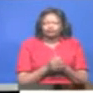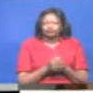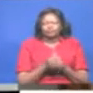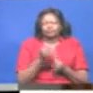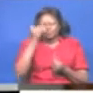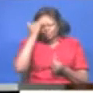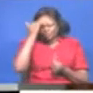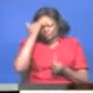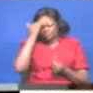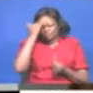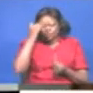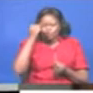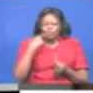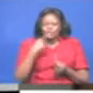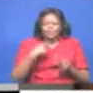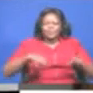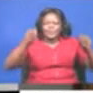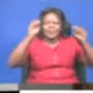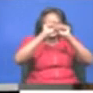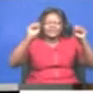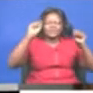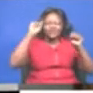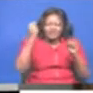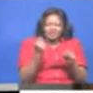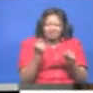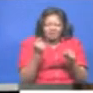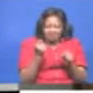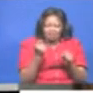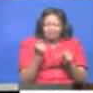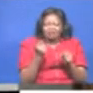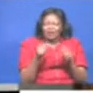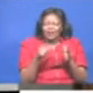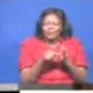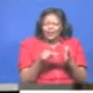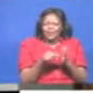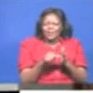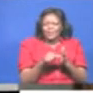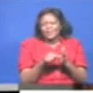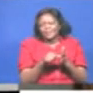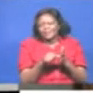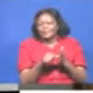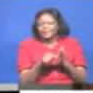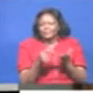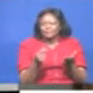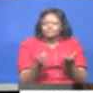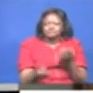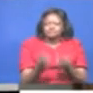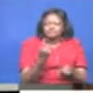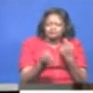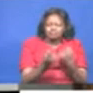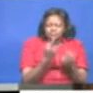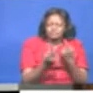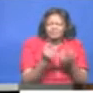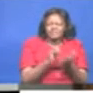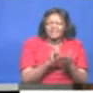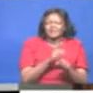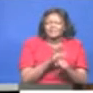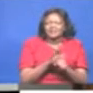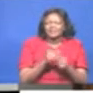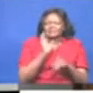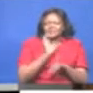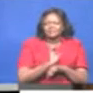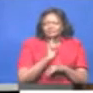nani rais wa tano wa taifa hili. Swala muhimu ambalo limechipuza kutoka katika baadhi ya makanisa tuliozuru ni